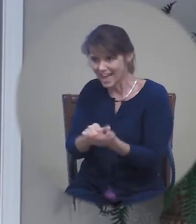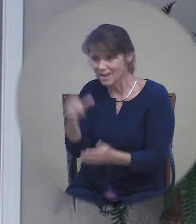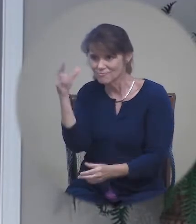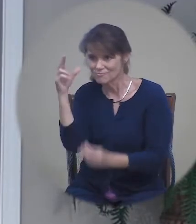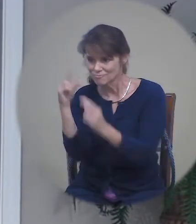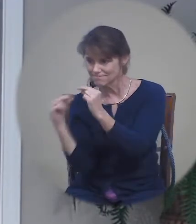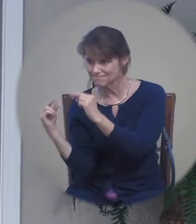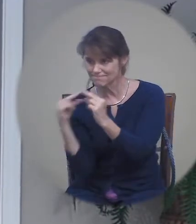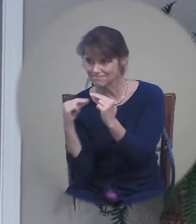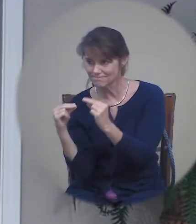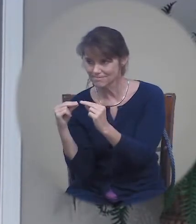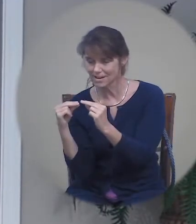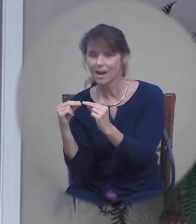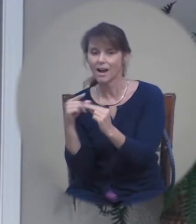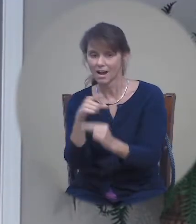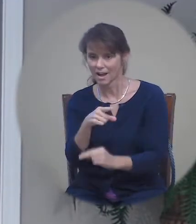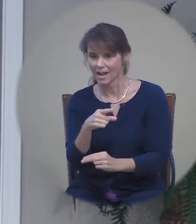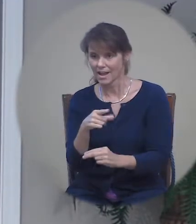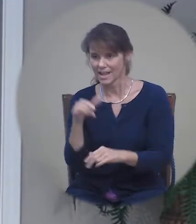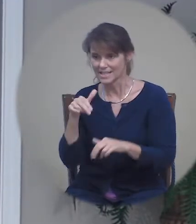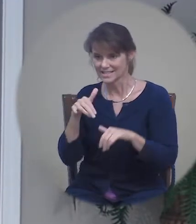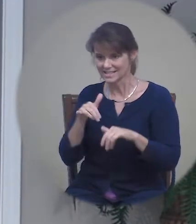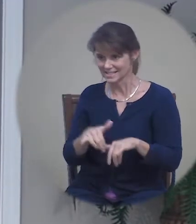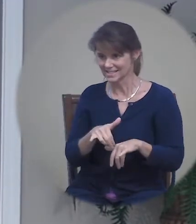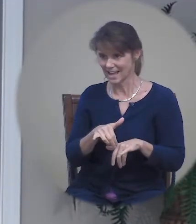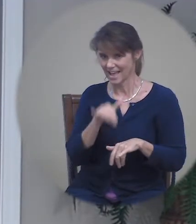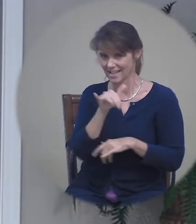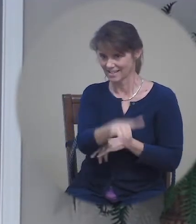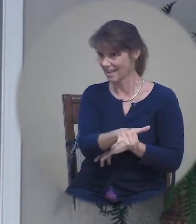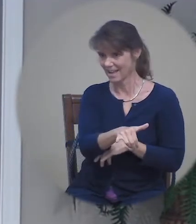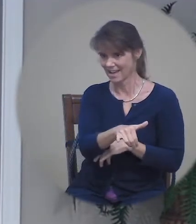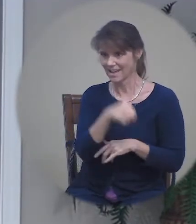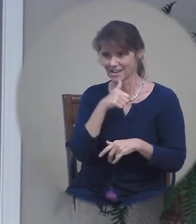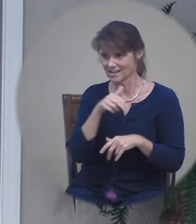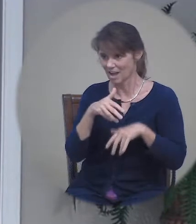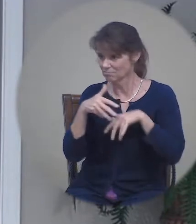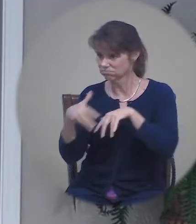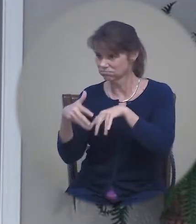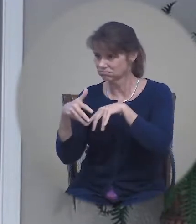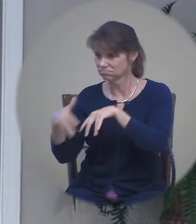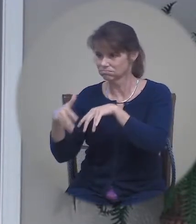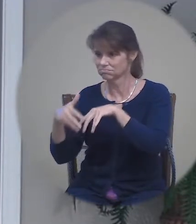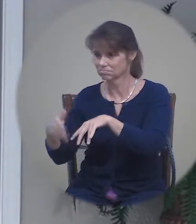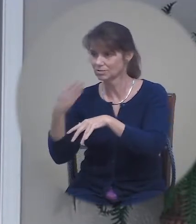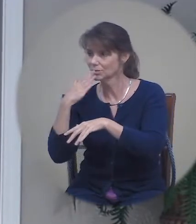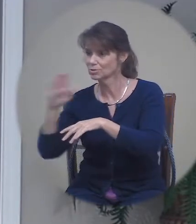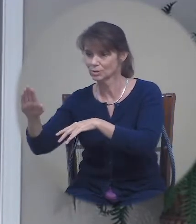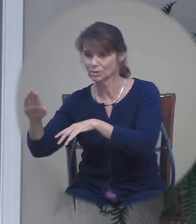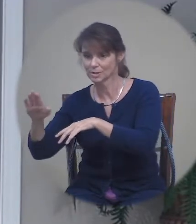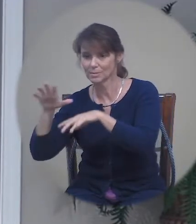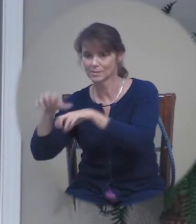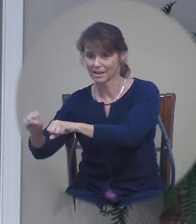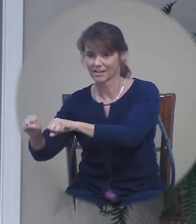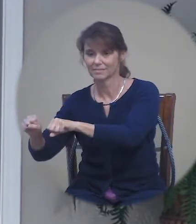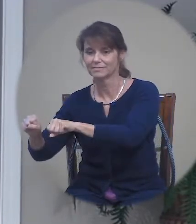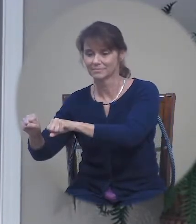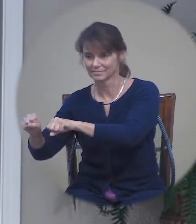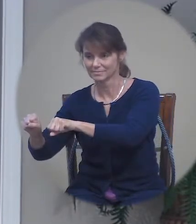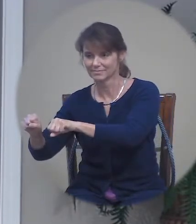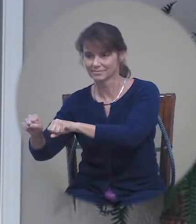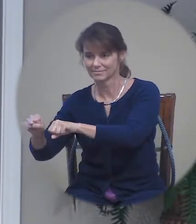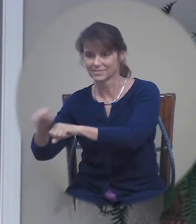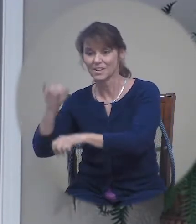Sennacherib didn't go along with the rest of his army up to Jerusalem. God's word through Isaiah came